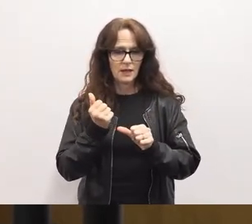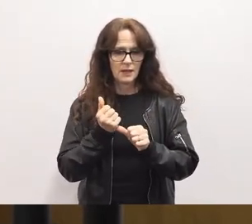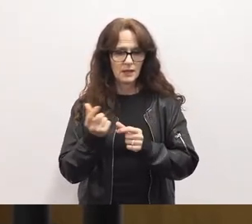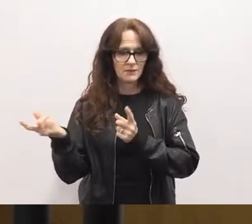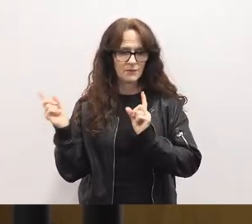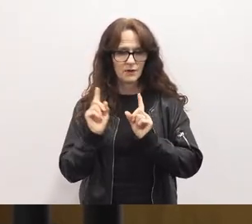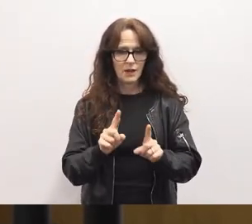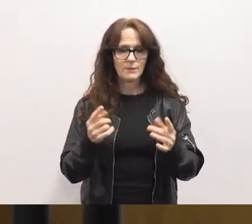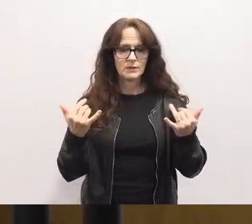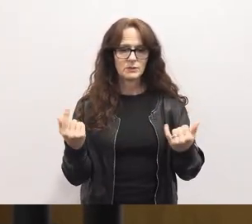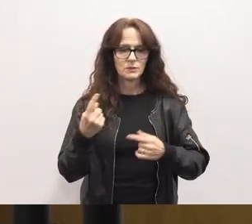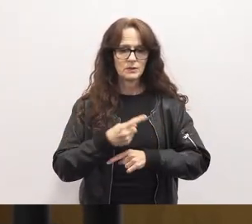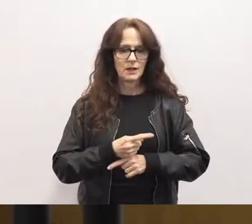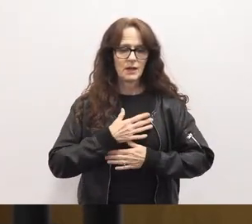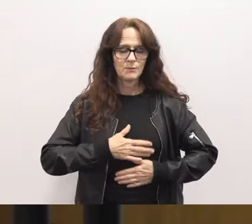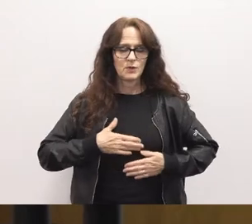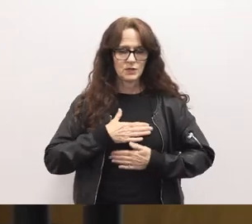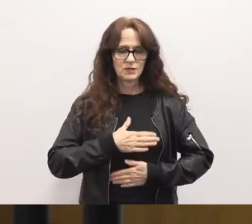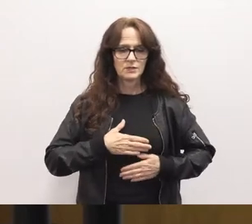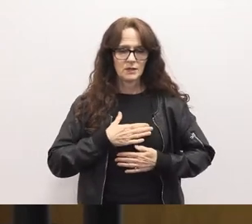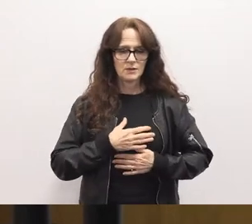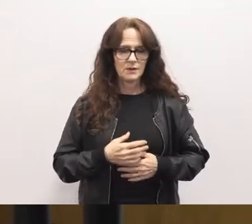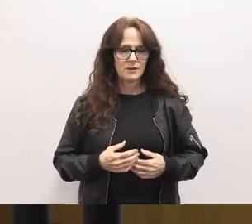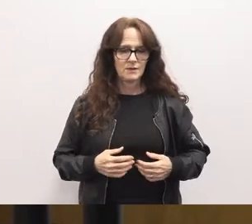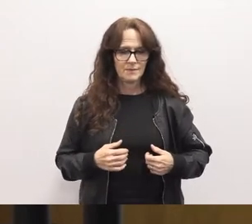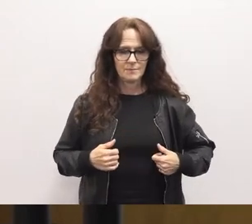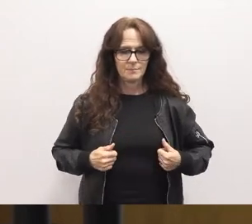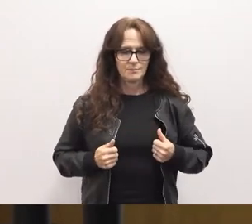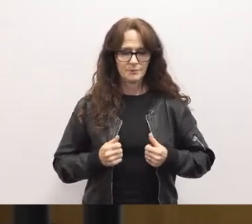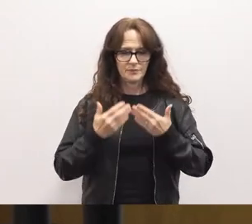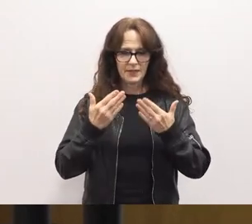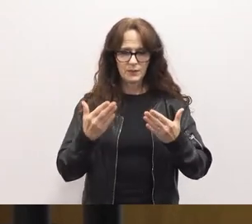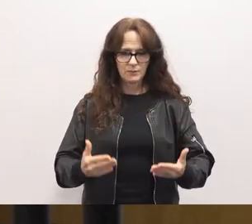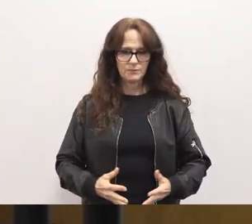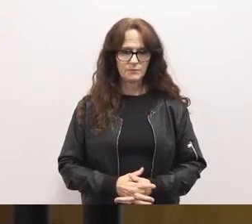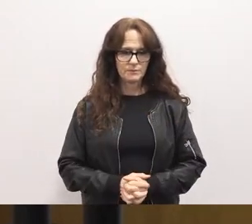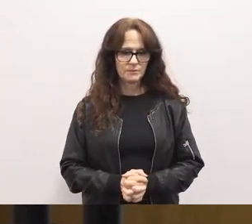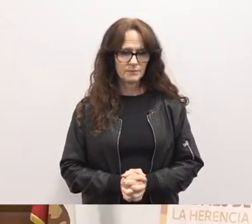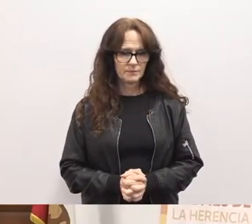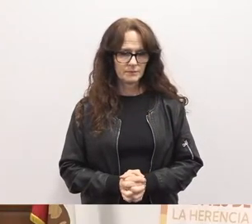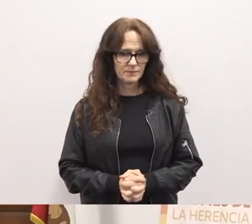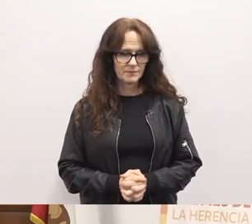out today, because I really appreciate your advocacy. Thank you.